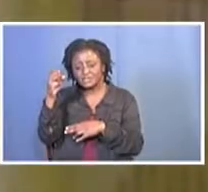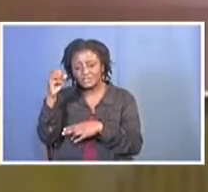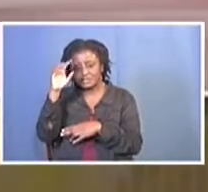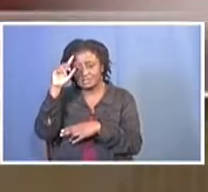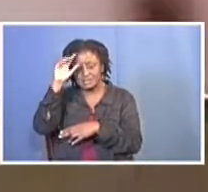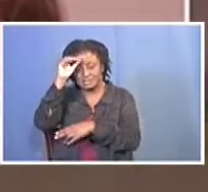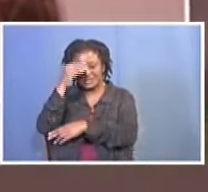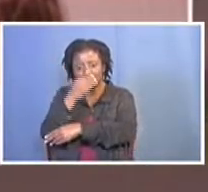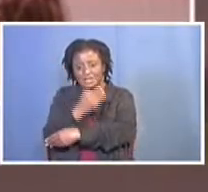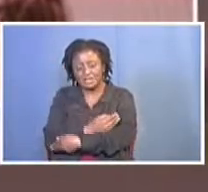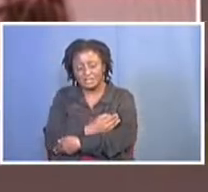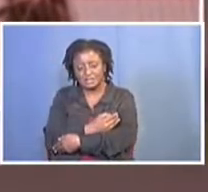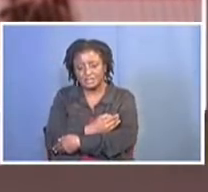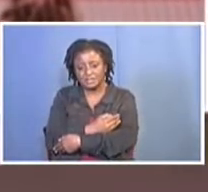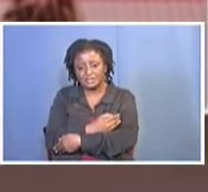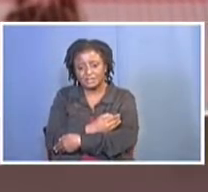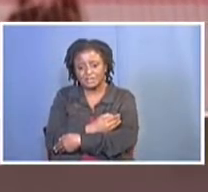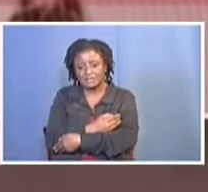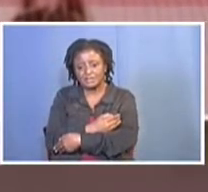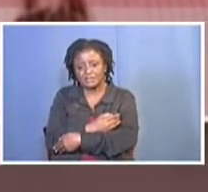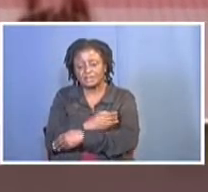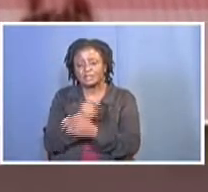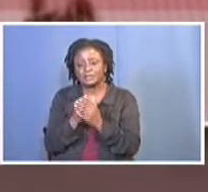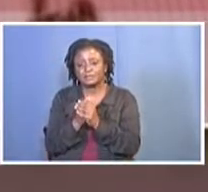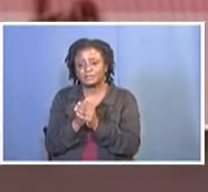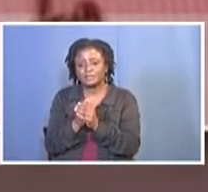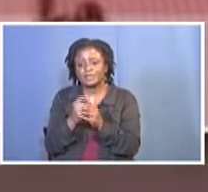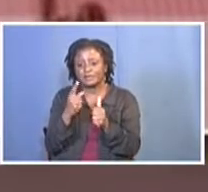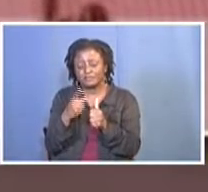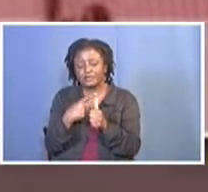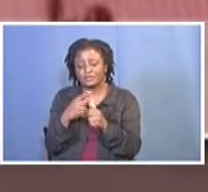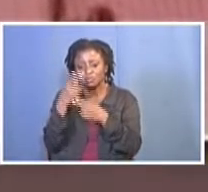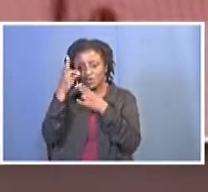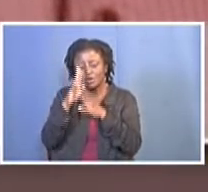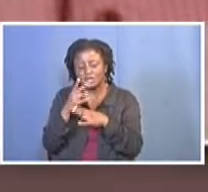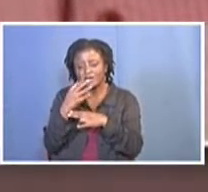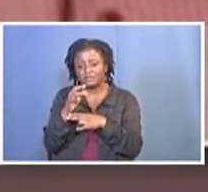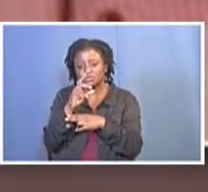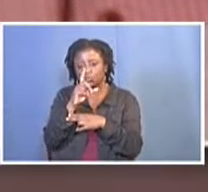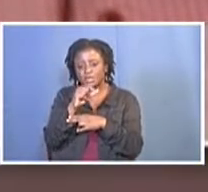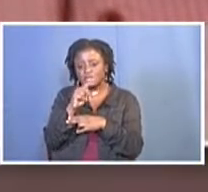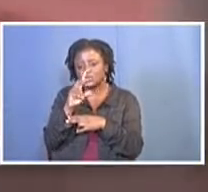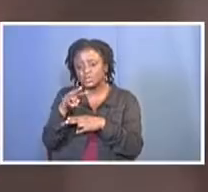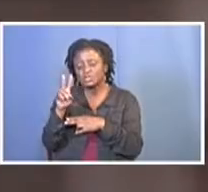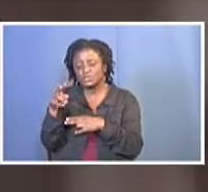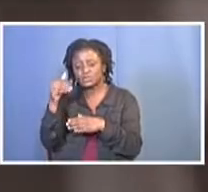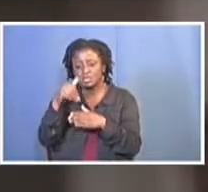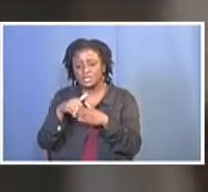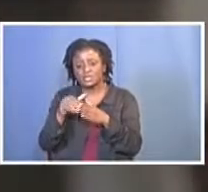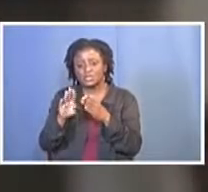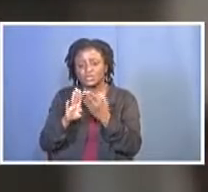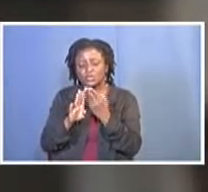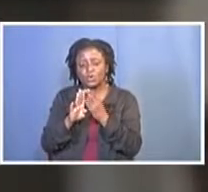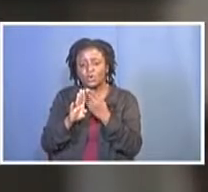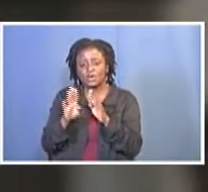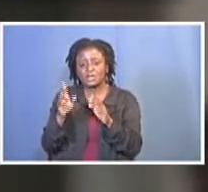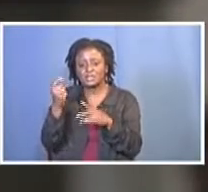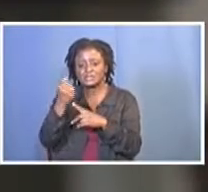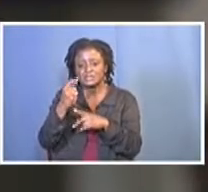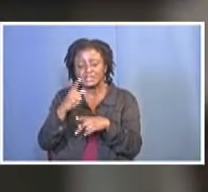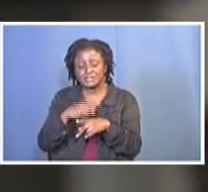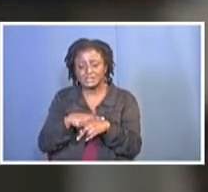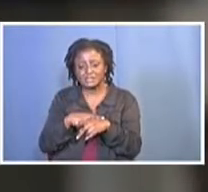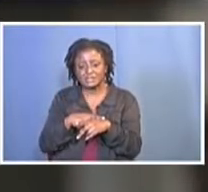announced on Monday it's Kemp's first honor of the 2022 indoor season. Kemp had a school record-shattering performance for the